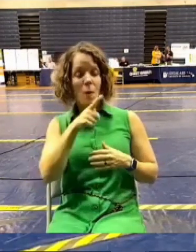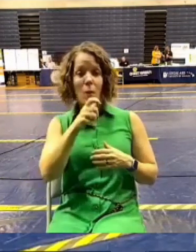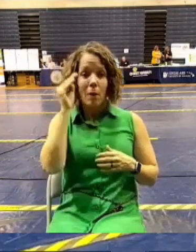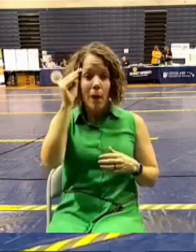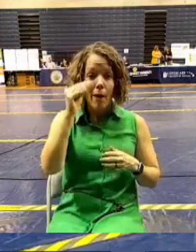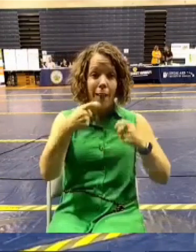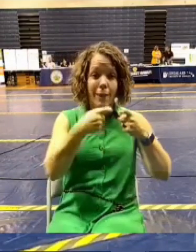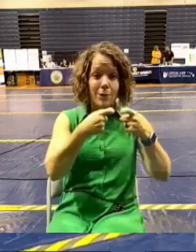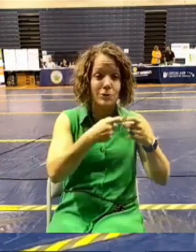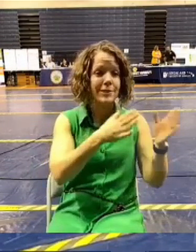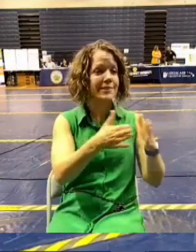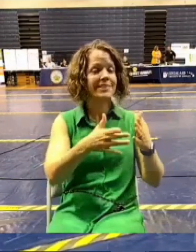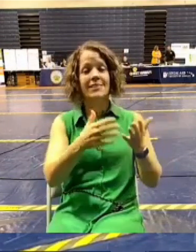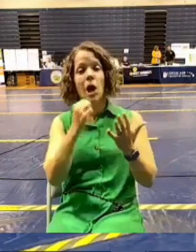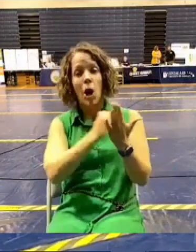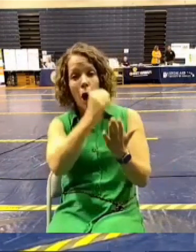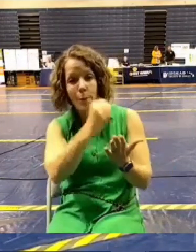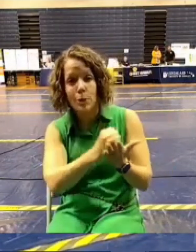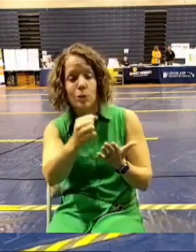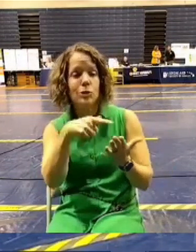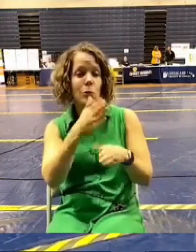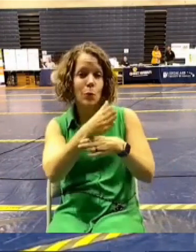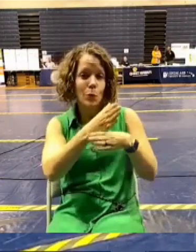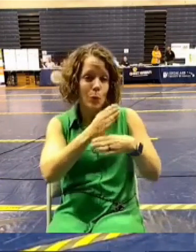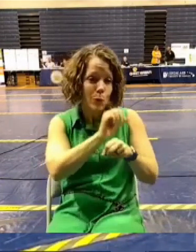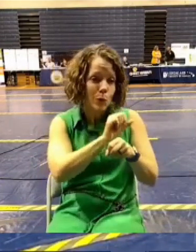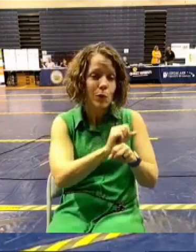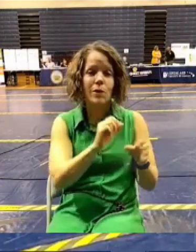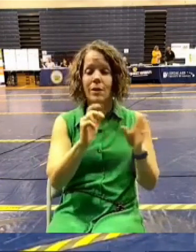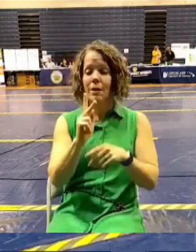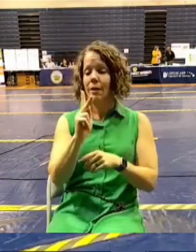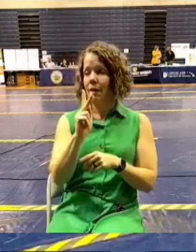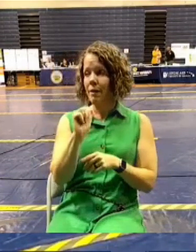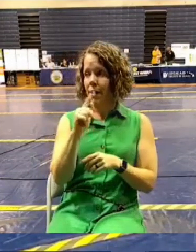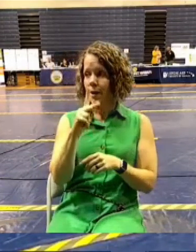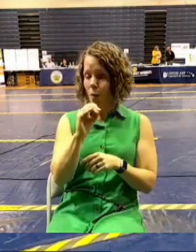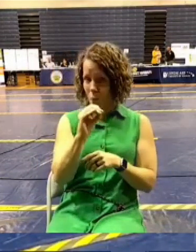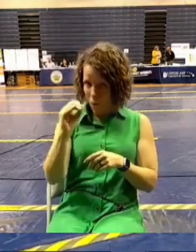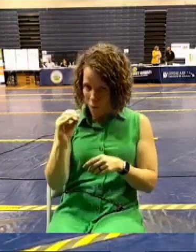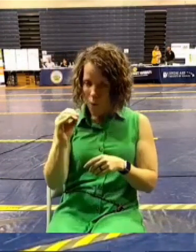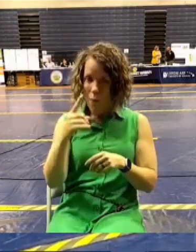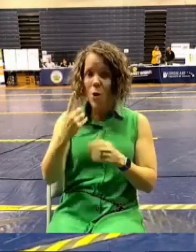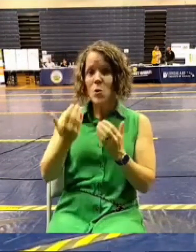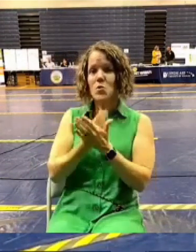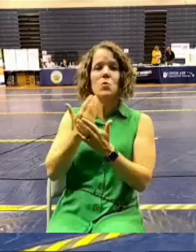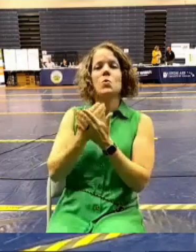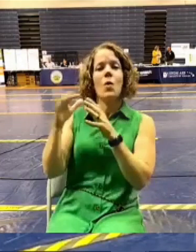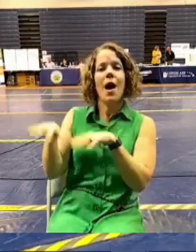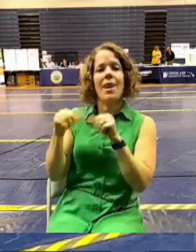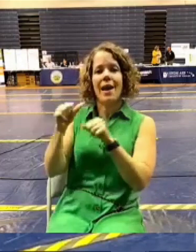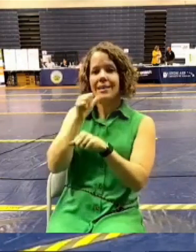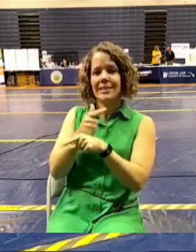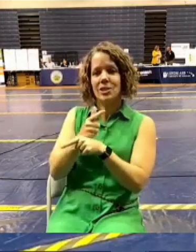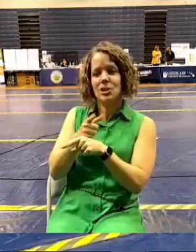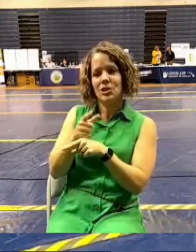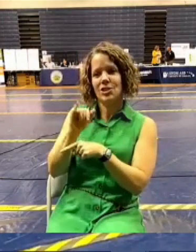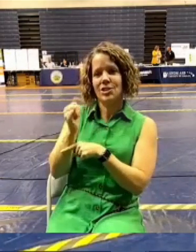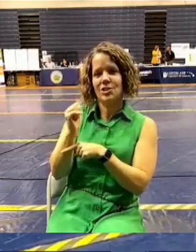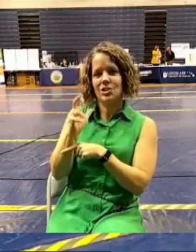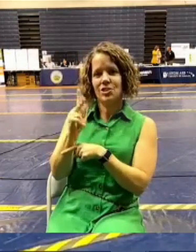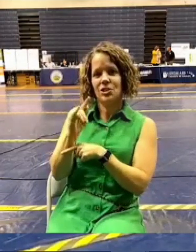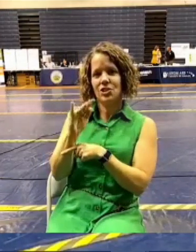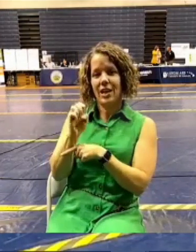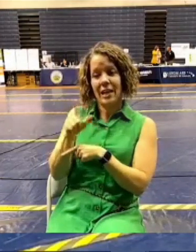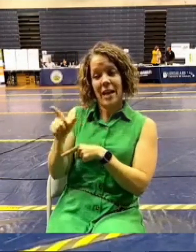They're made up as carpenters. They're made up in the kako'o. I have a new Hanai sister. Her name is Jackie. She never knows she belonged to my family,